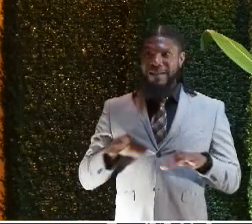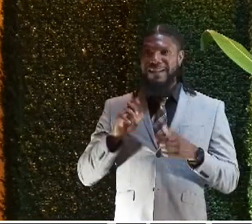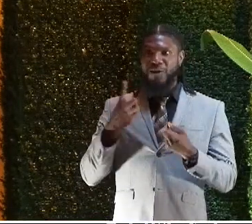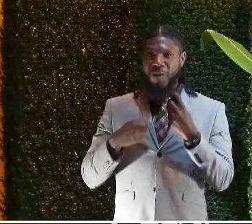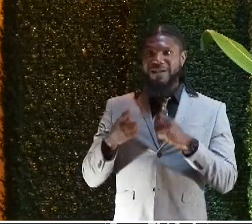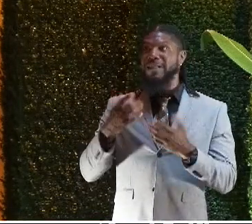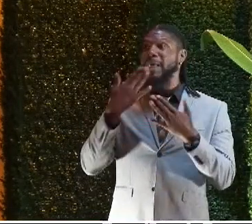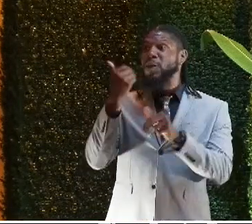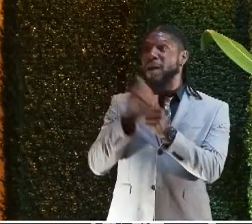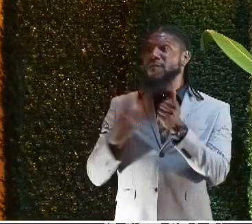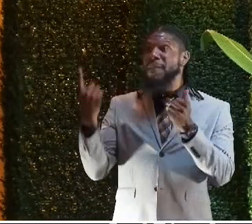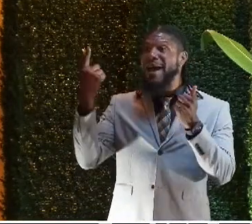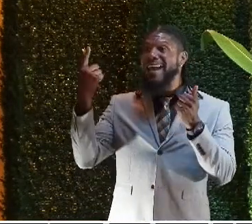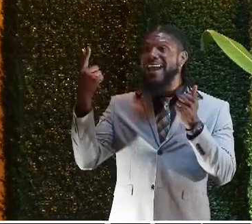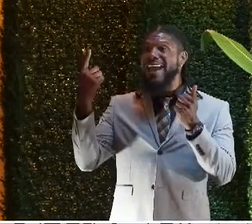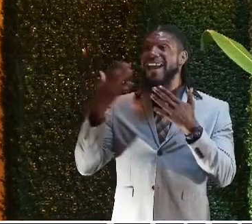everybody.